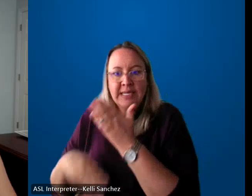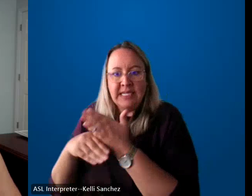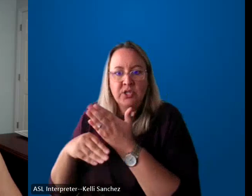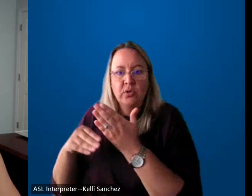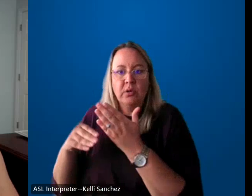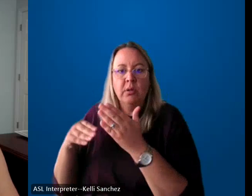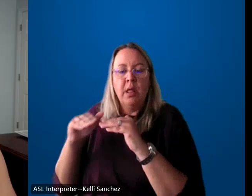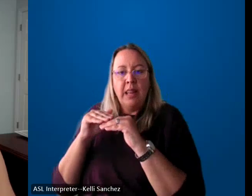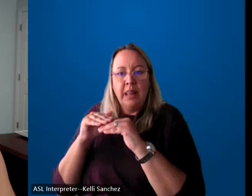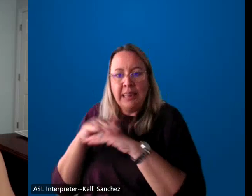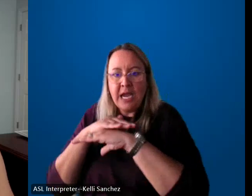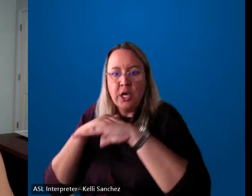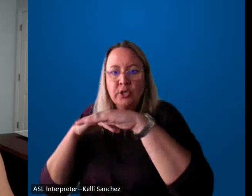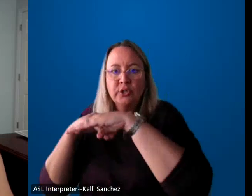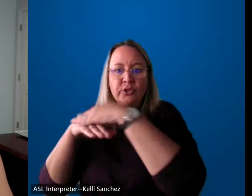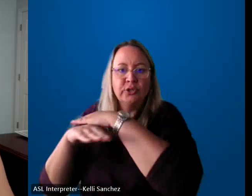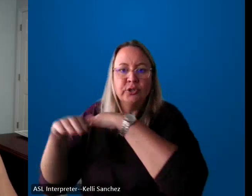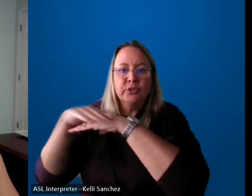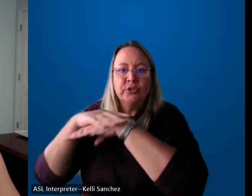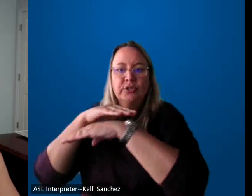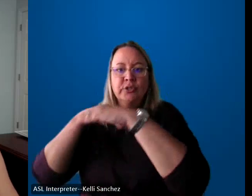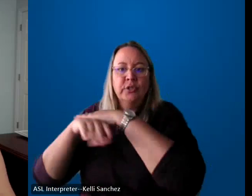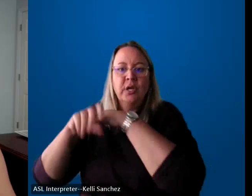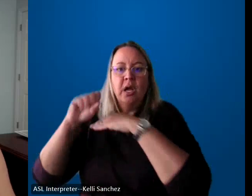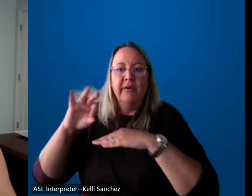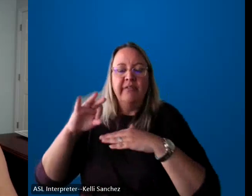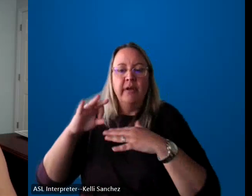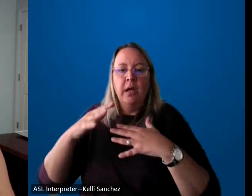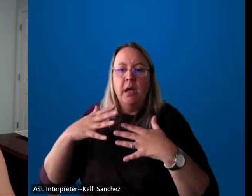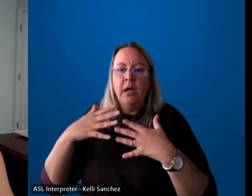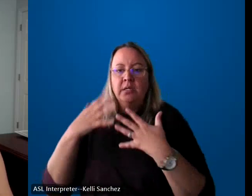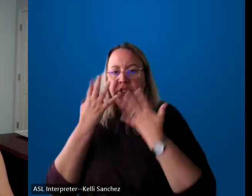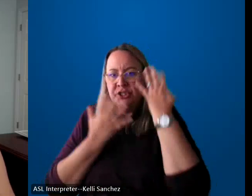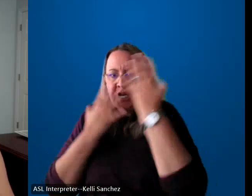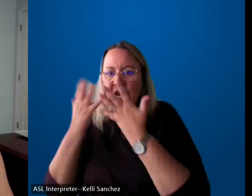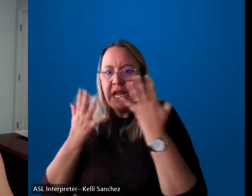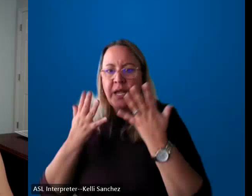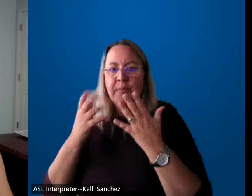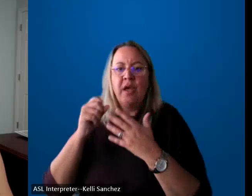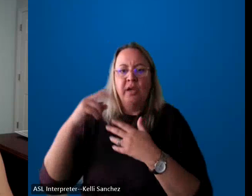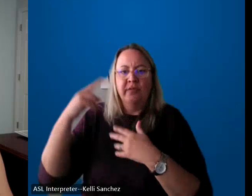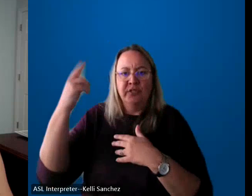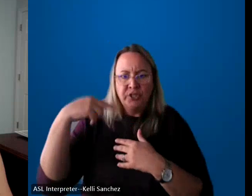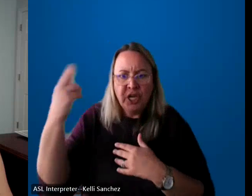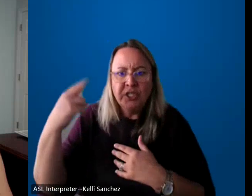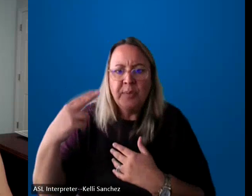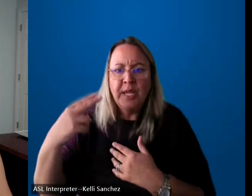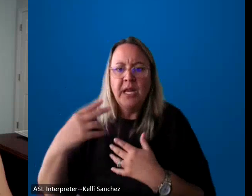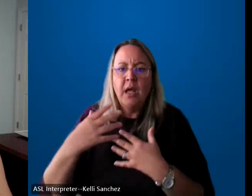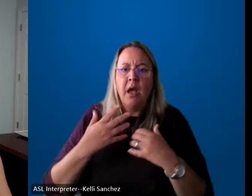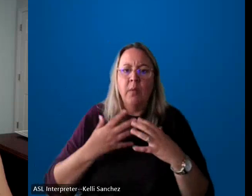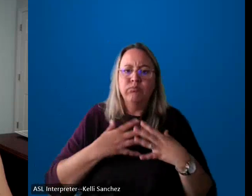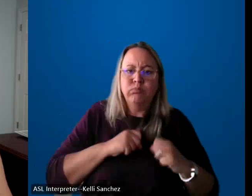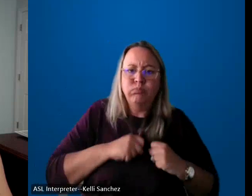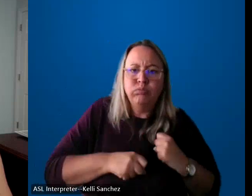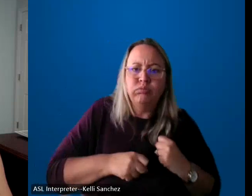they haven't been able to access certain resources because of shame and stigma. Some of the reason why we're here today,